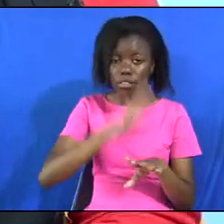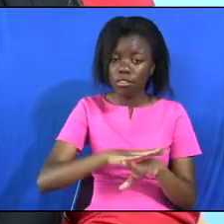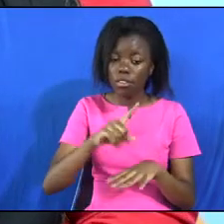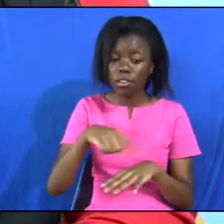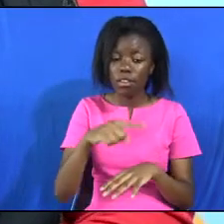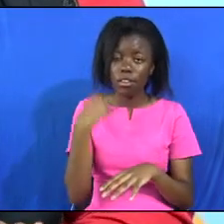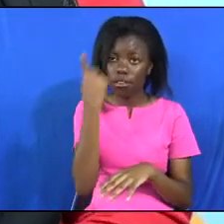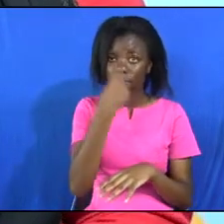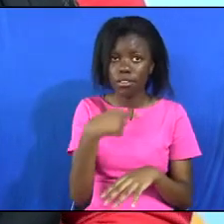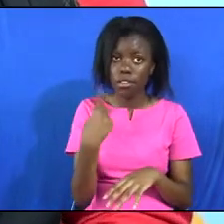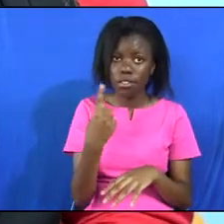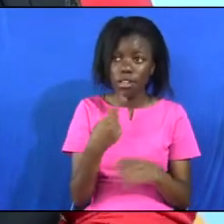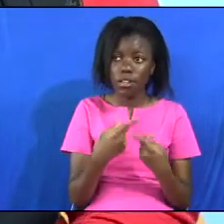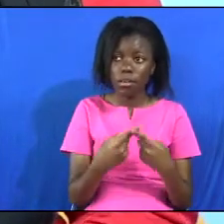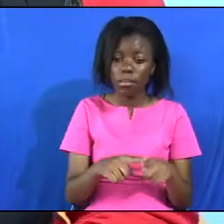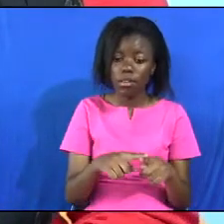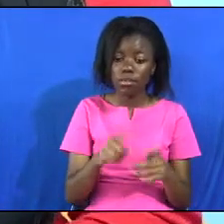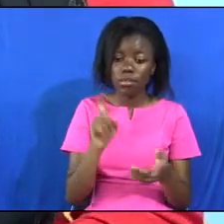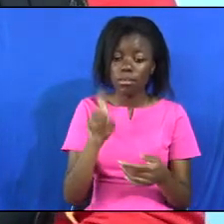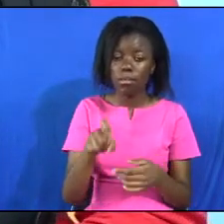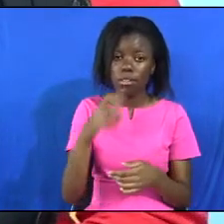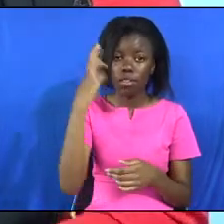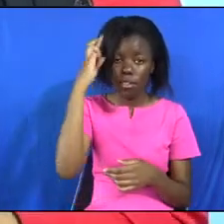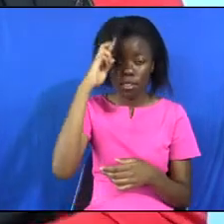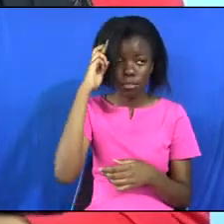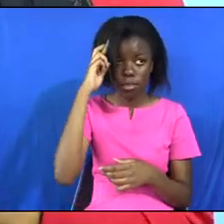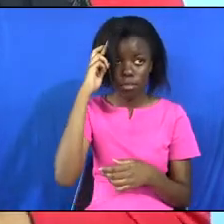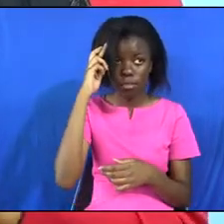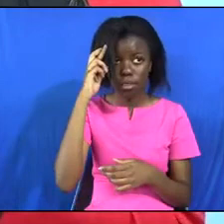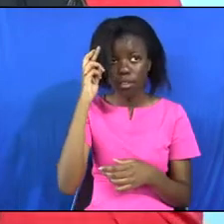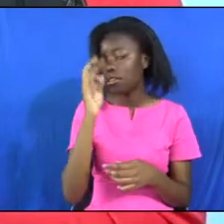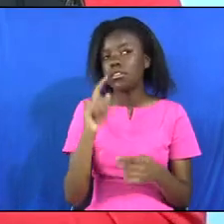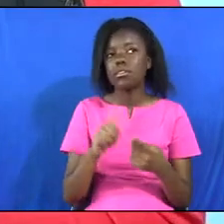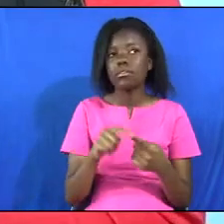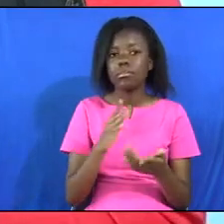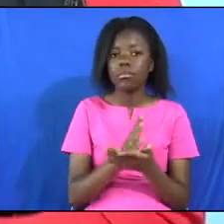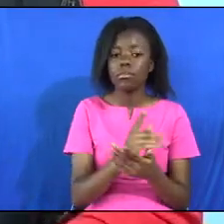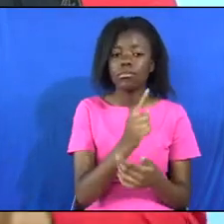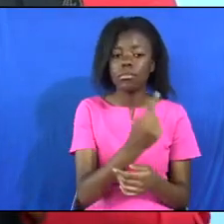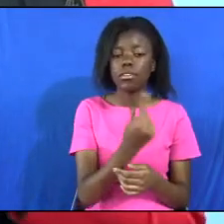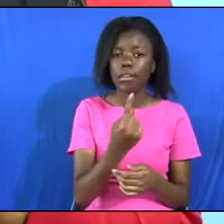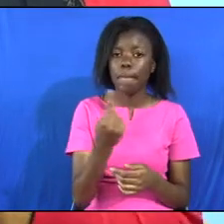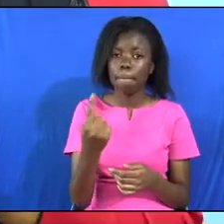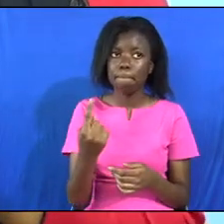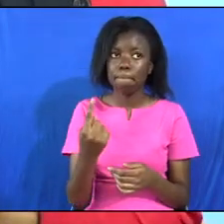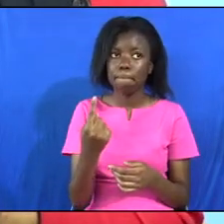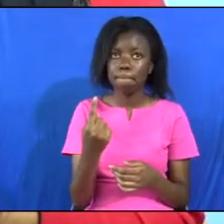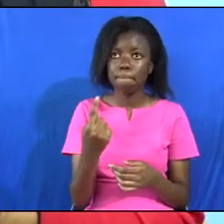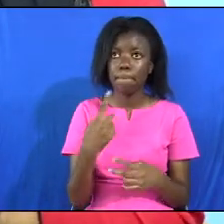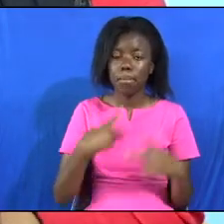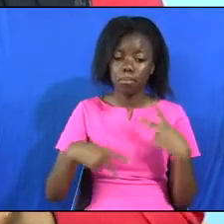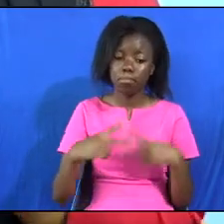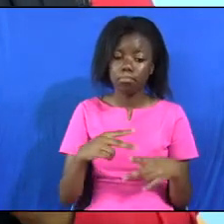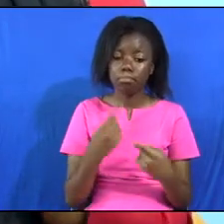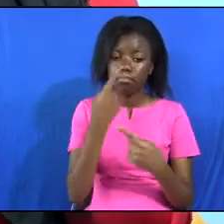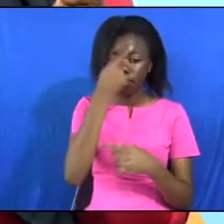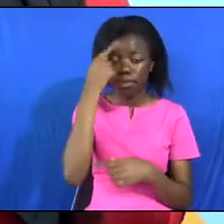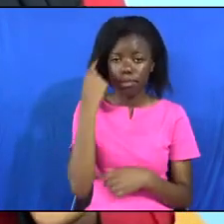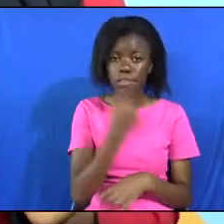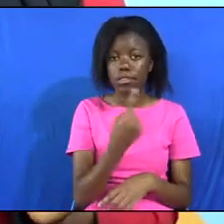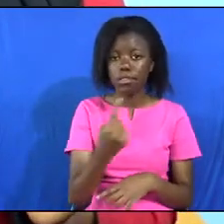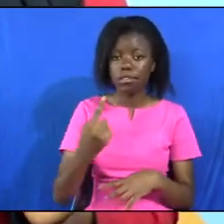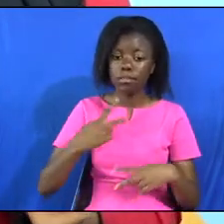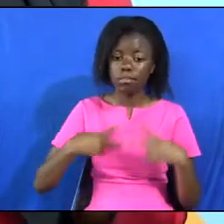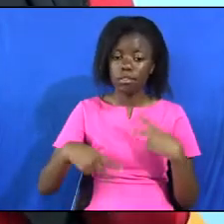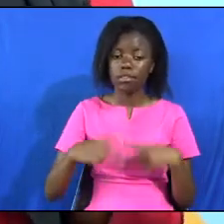through, but we must remember to be compassionate to each and every person, because every person is